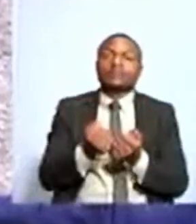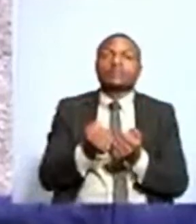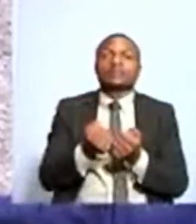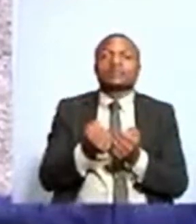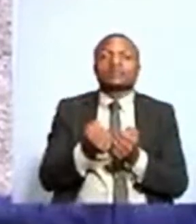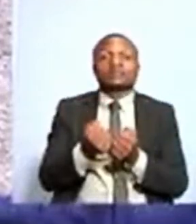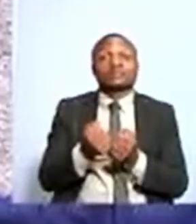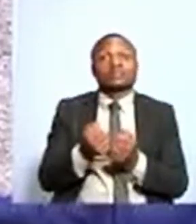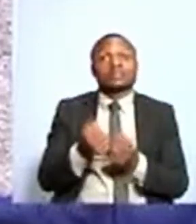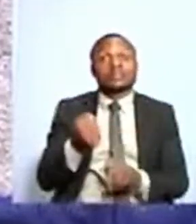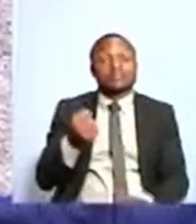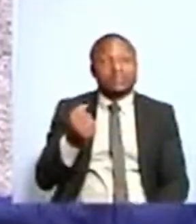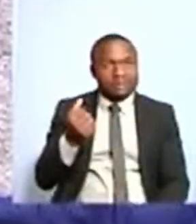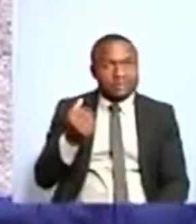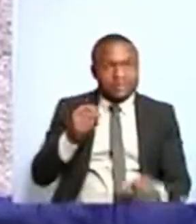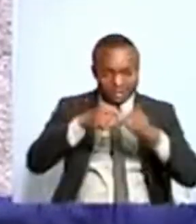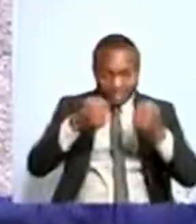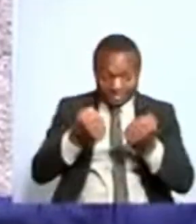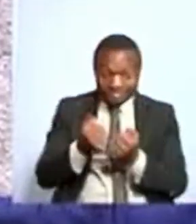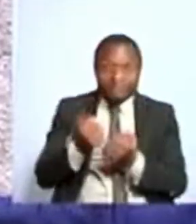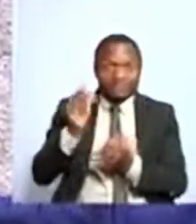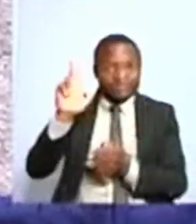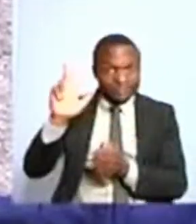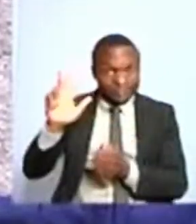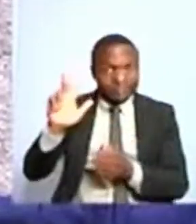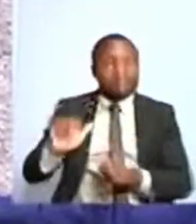Act, under Section 3,